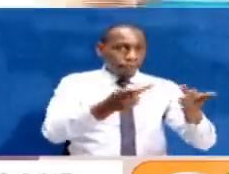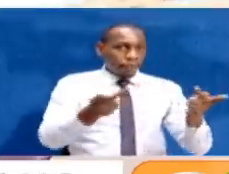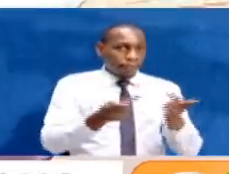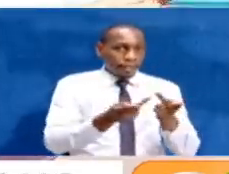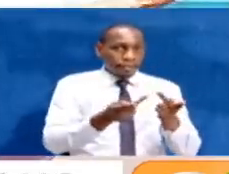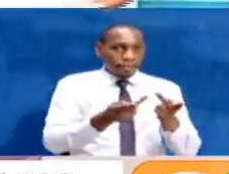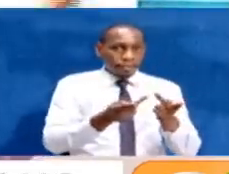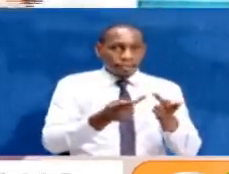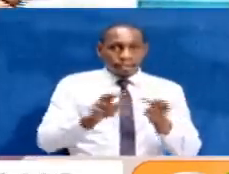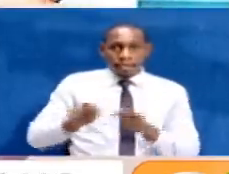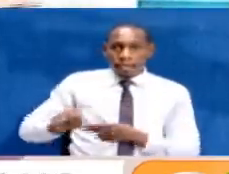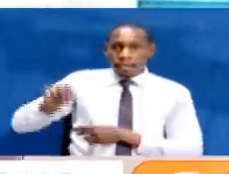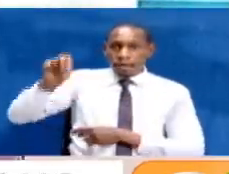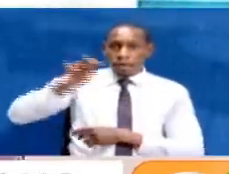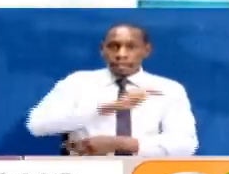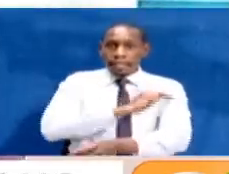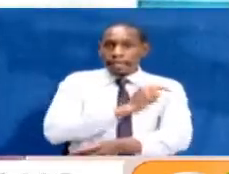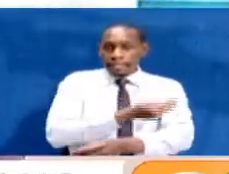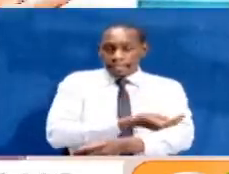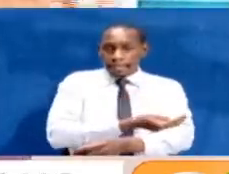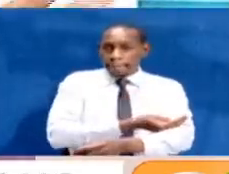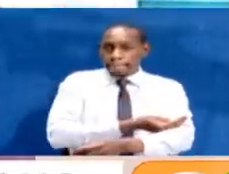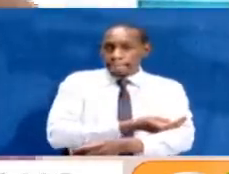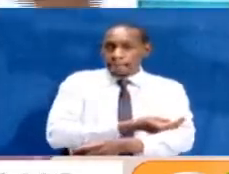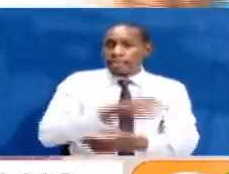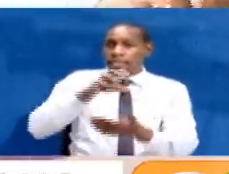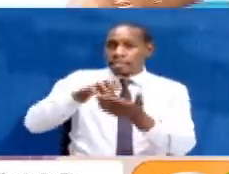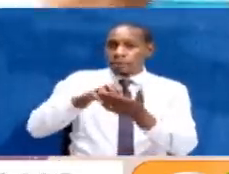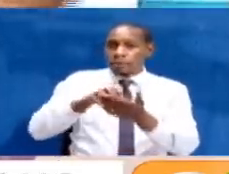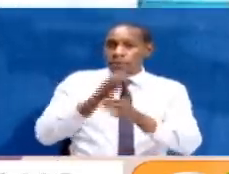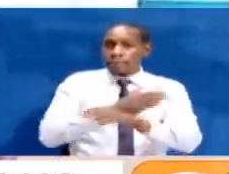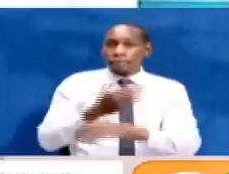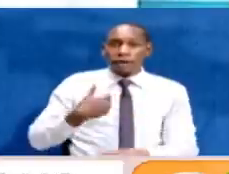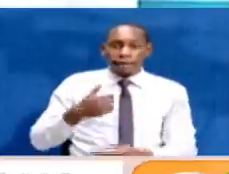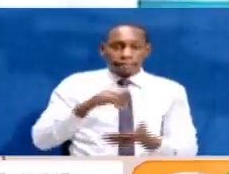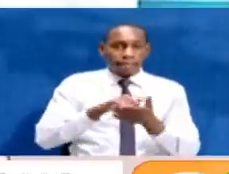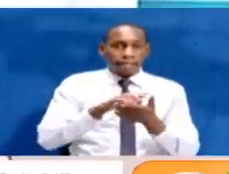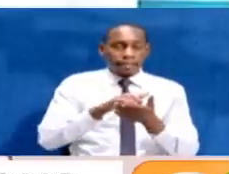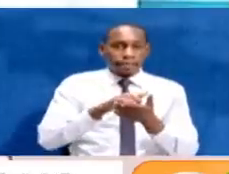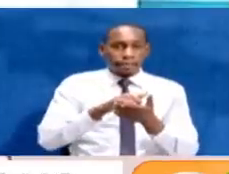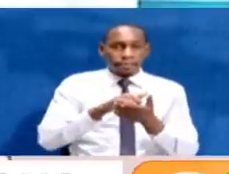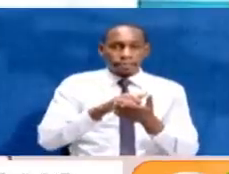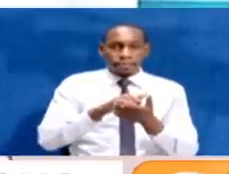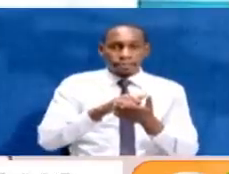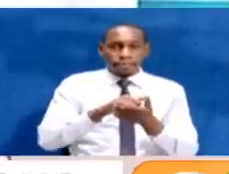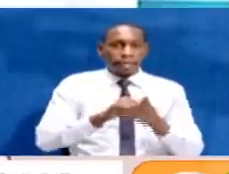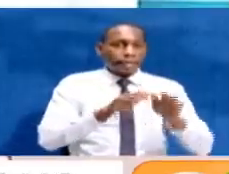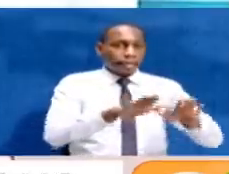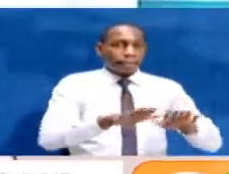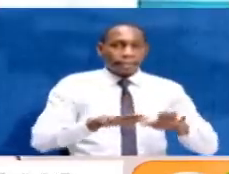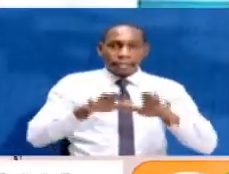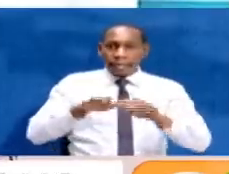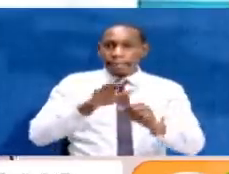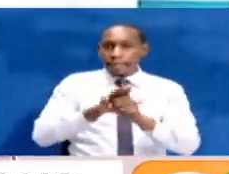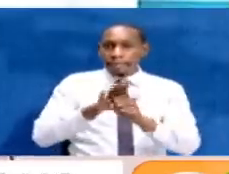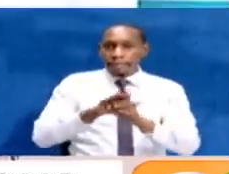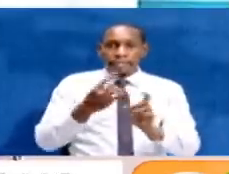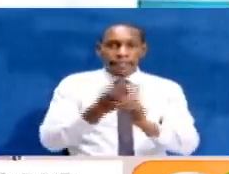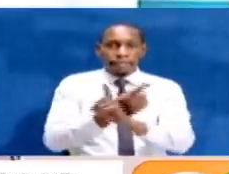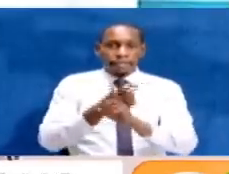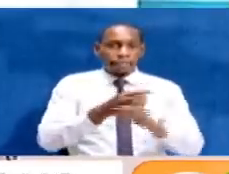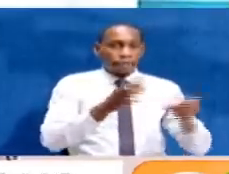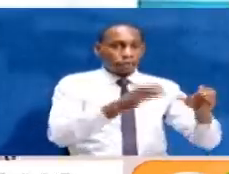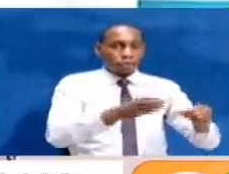like northern Nigeria, there have been instances in the past where there have been a lot of campaigns waged by